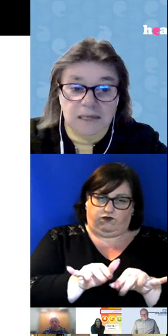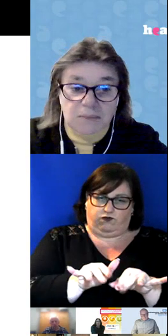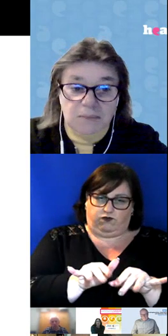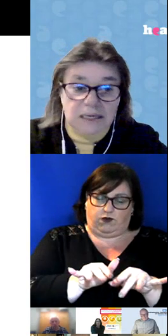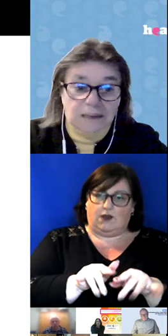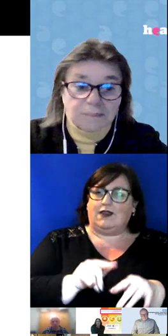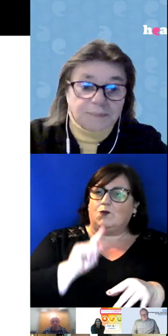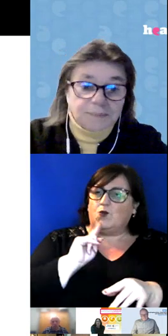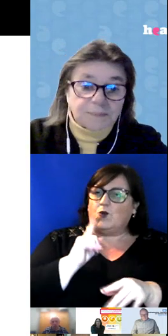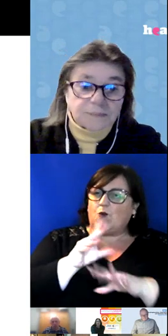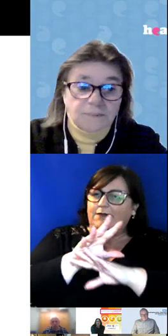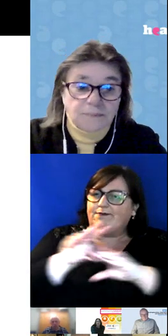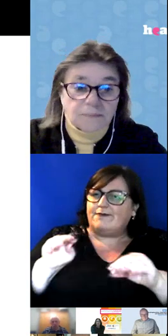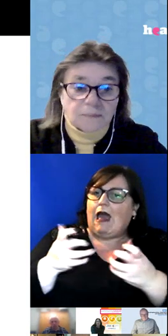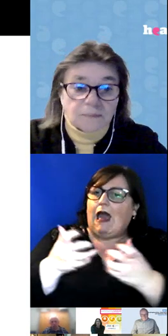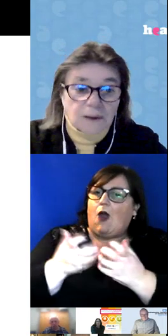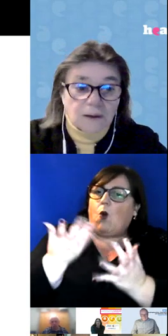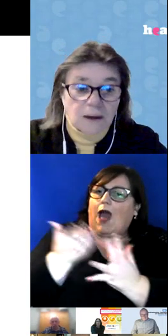this meeting.